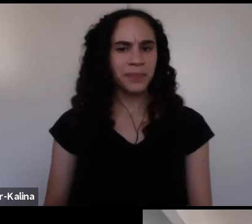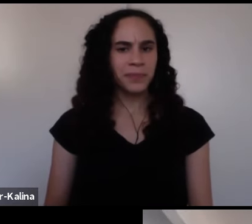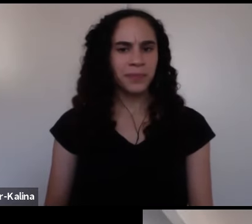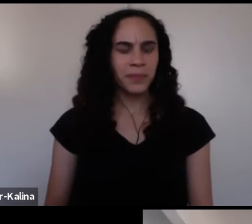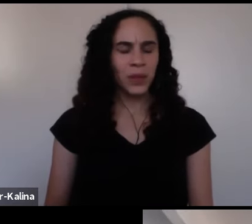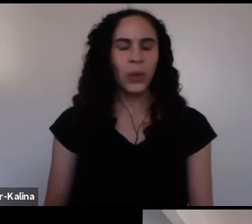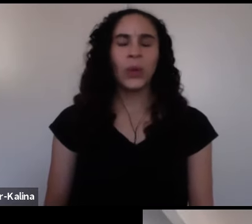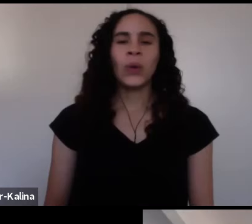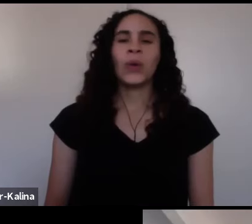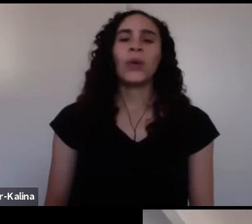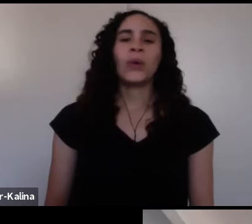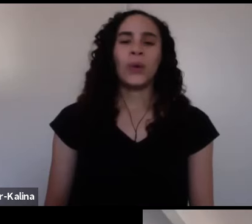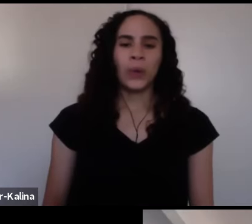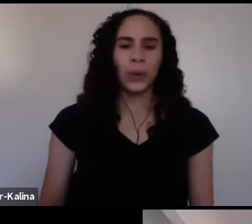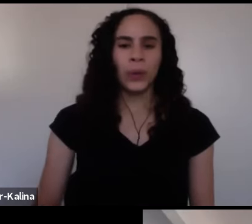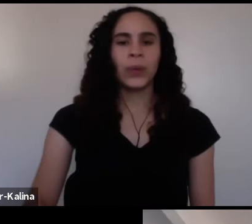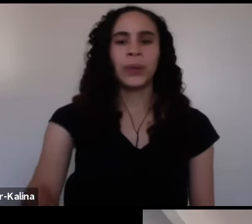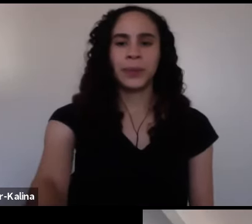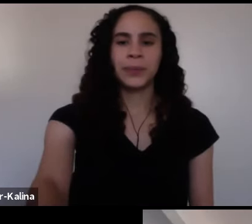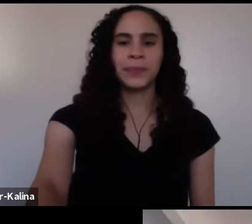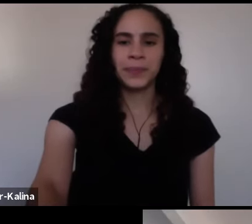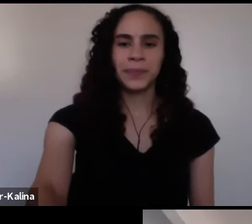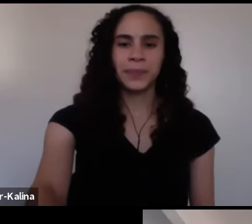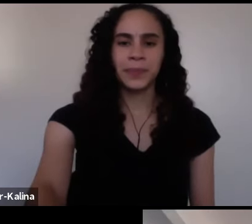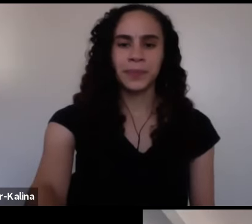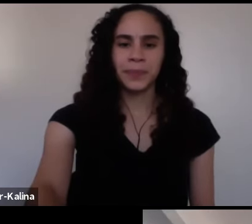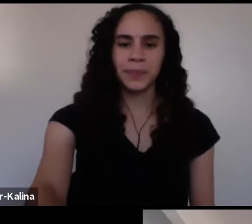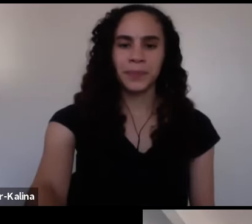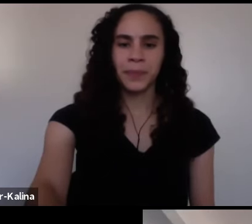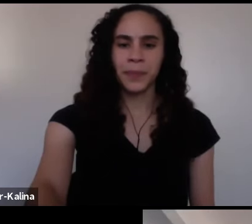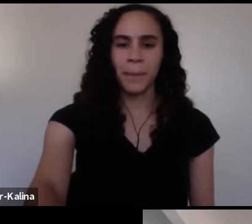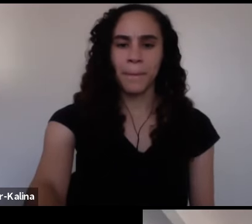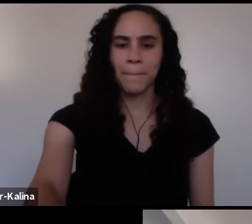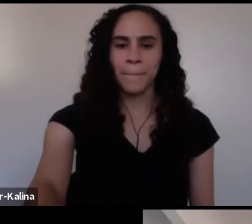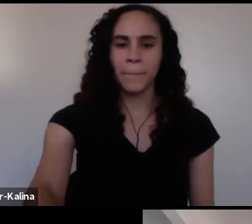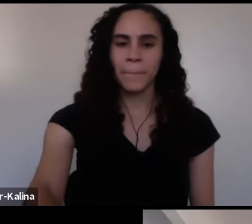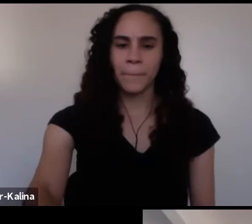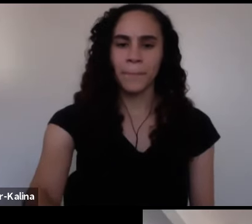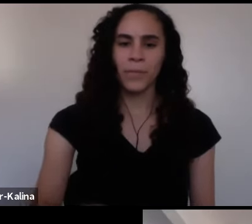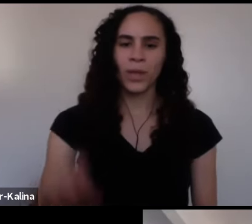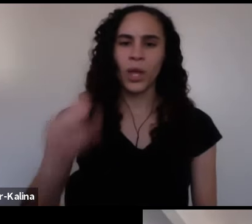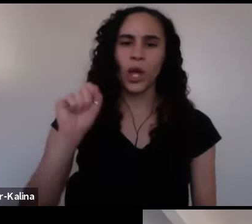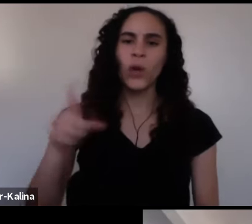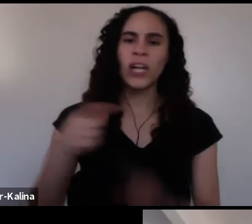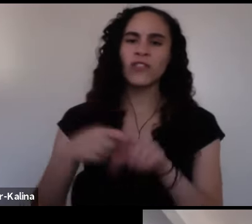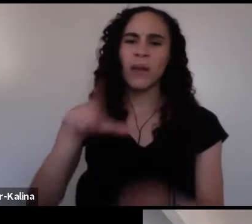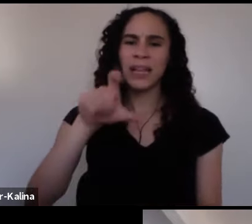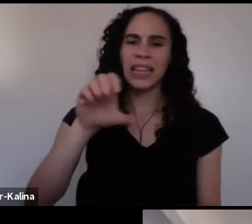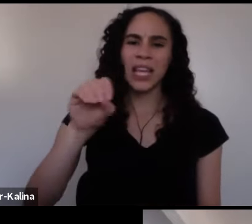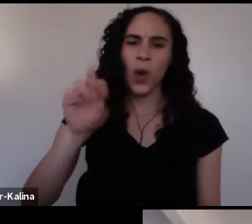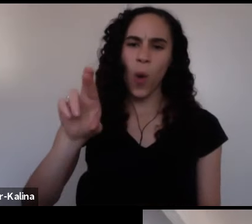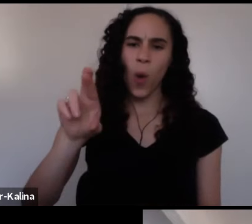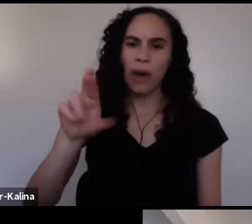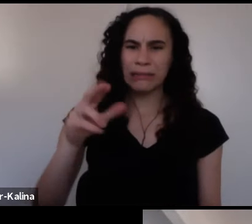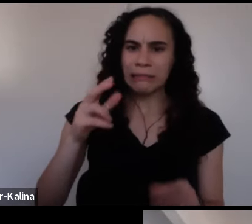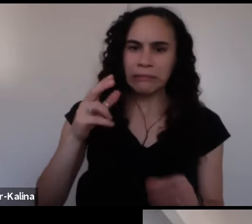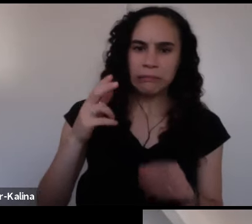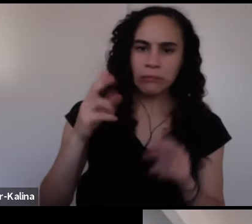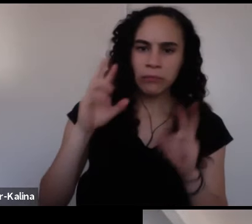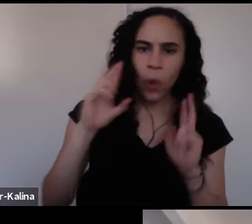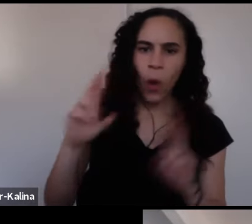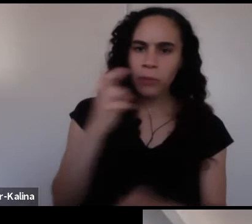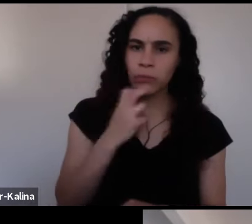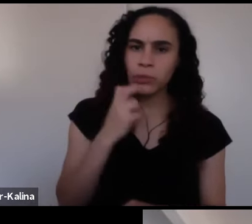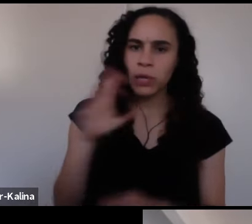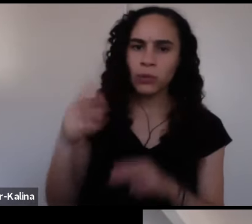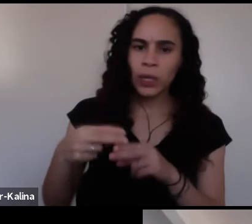Another question from Leor. How do we get, and I hope I pronounced your name right, how do we get people to opt